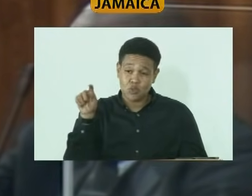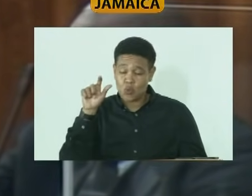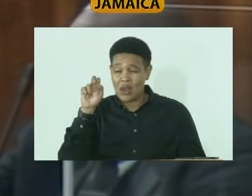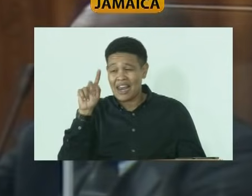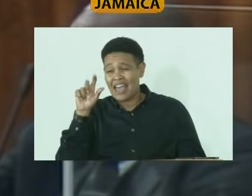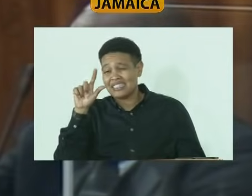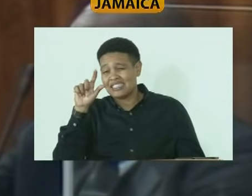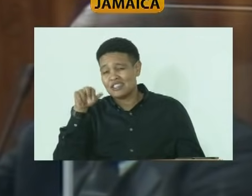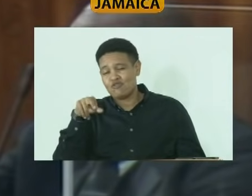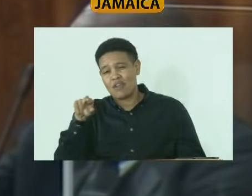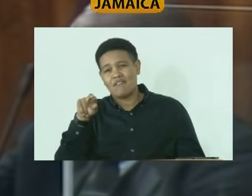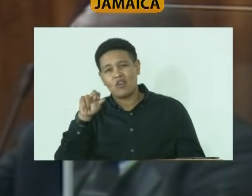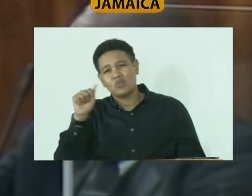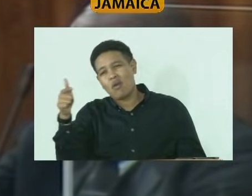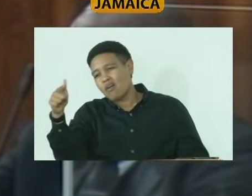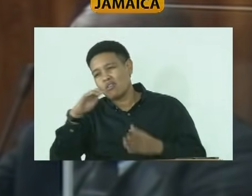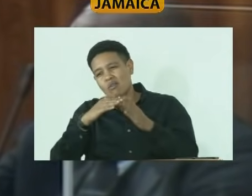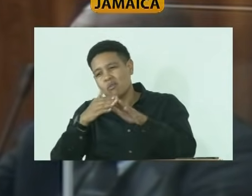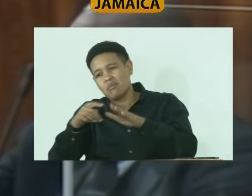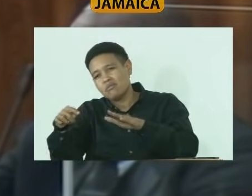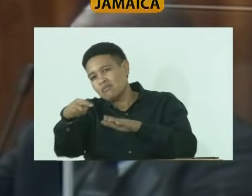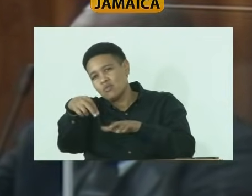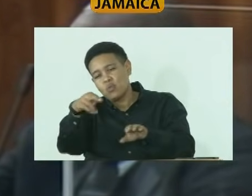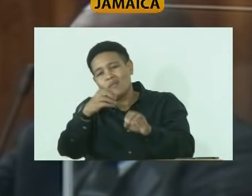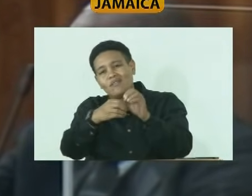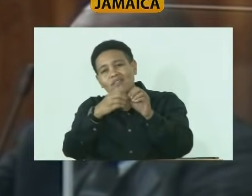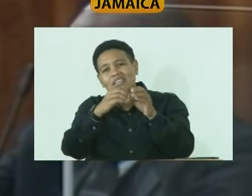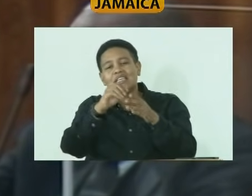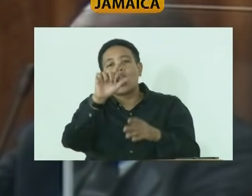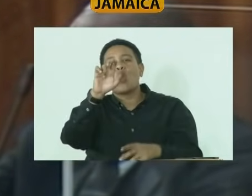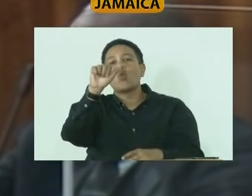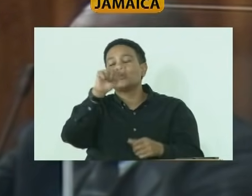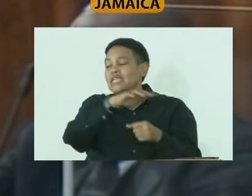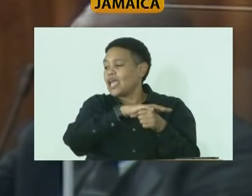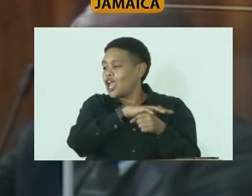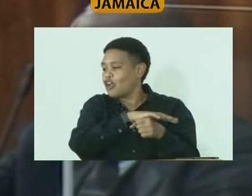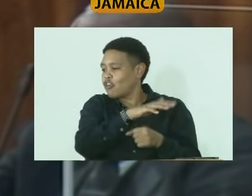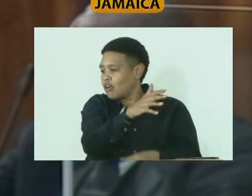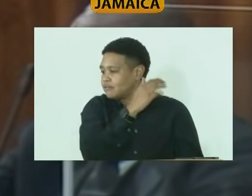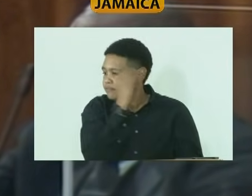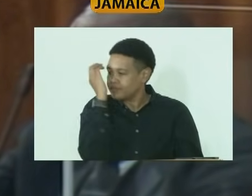to Horton Court Main Road in the Lucy division.